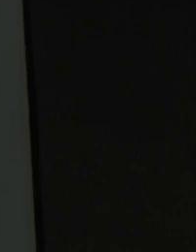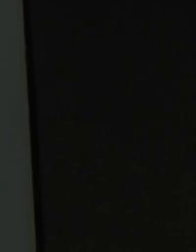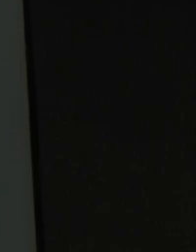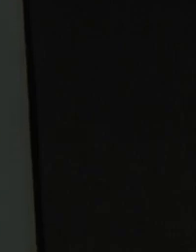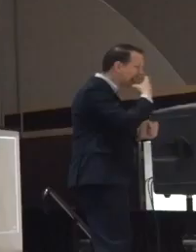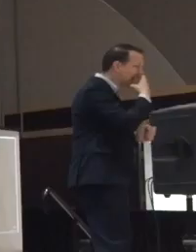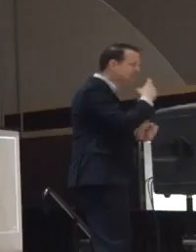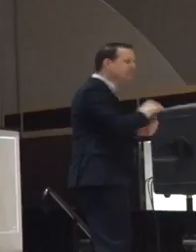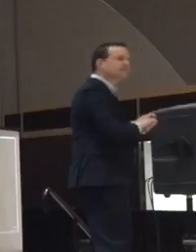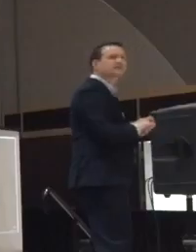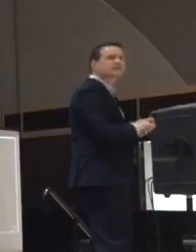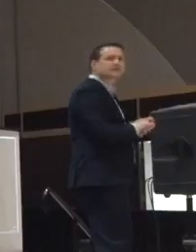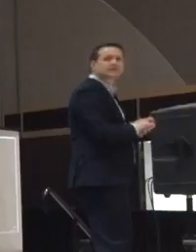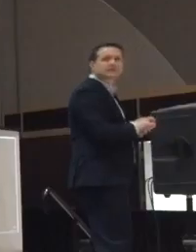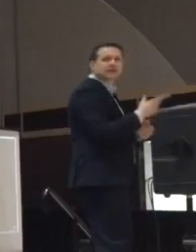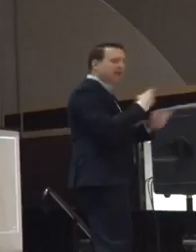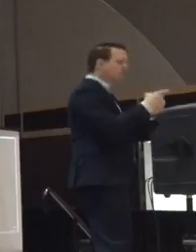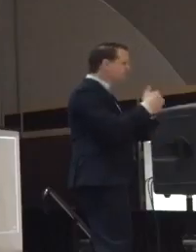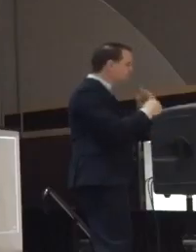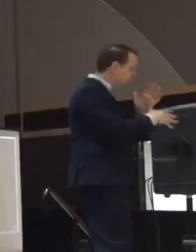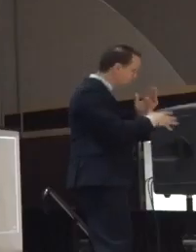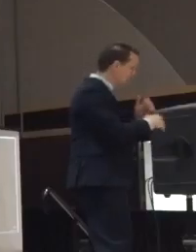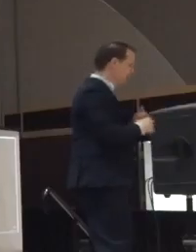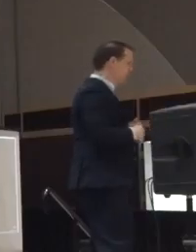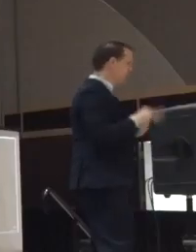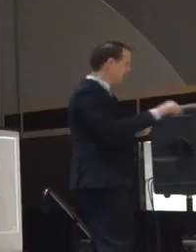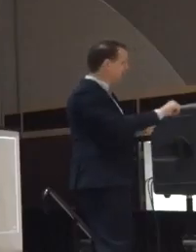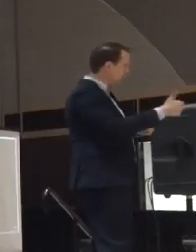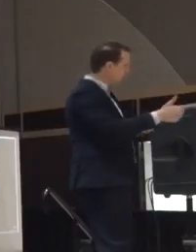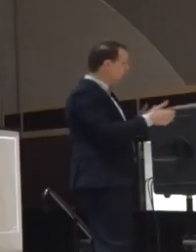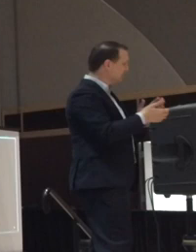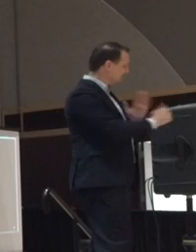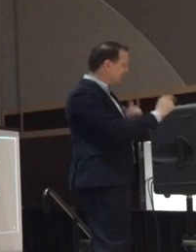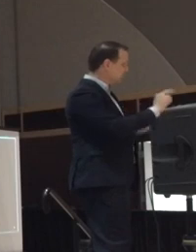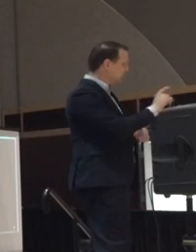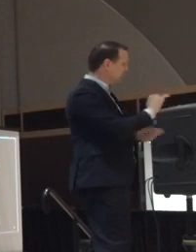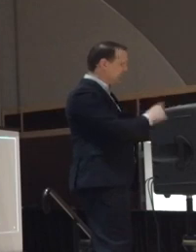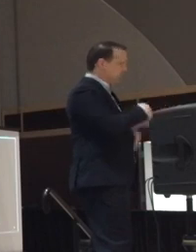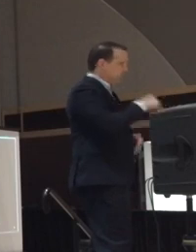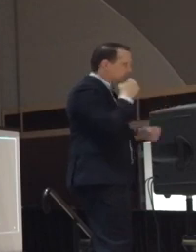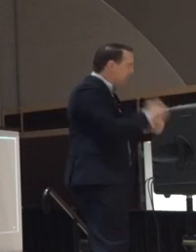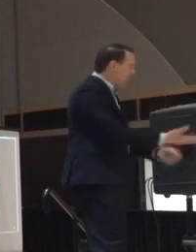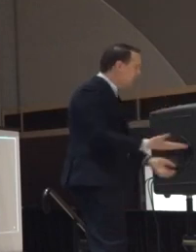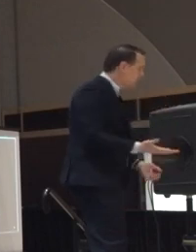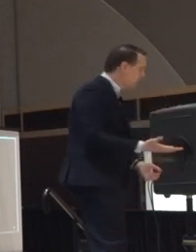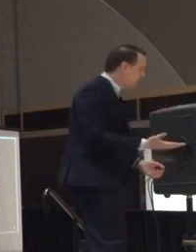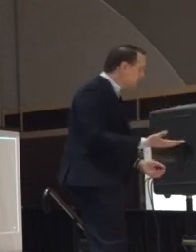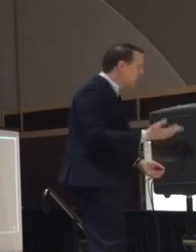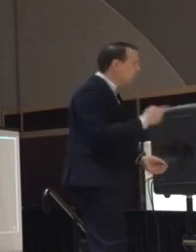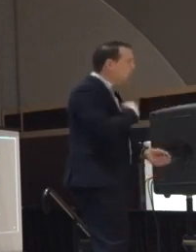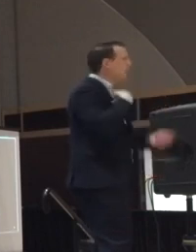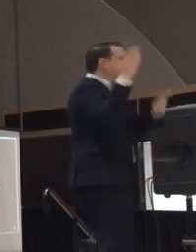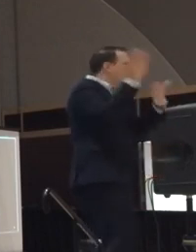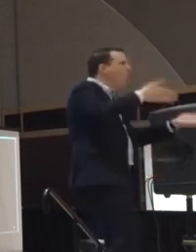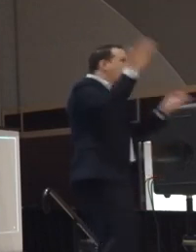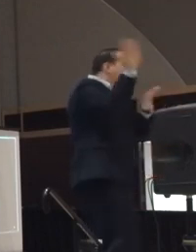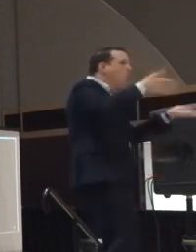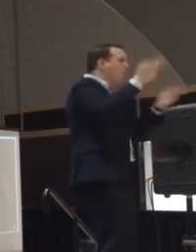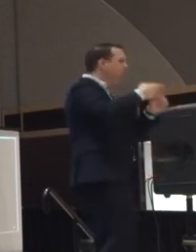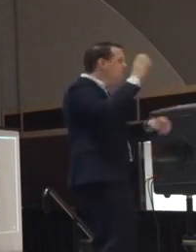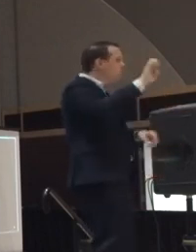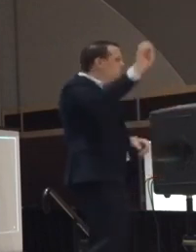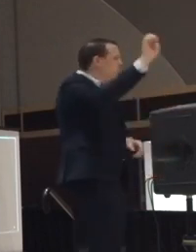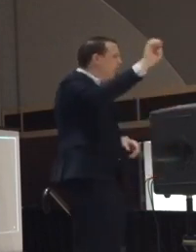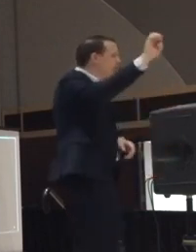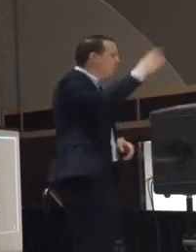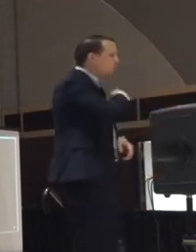glass comes from Germany. That's another skilled trade thing we don't make. We're importing this stuff from Europe because we